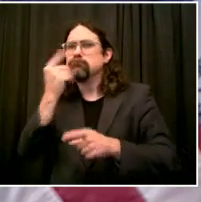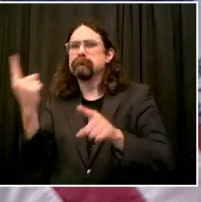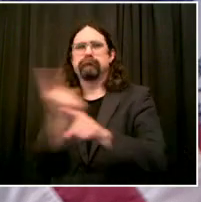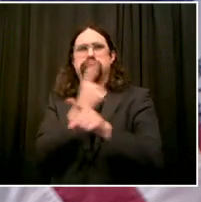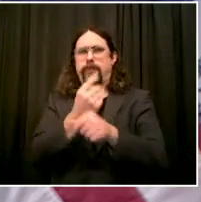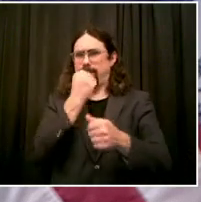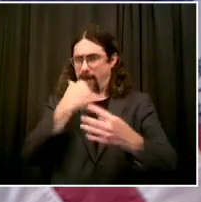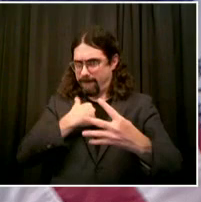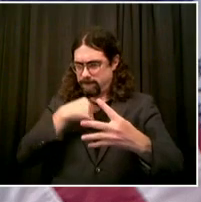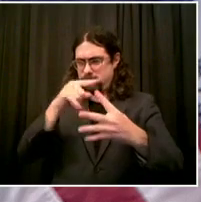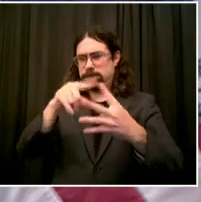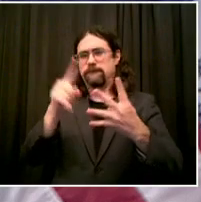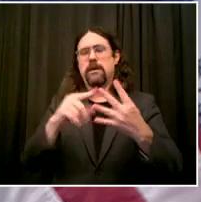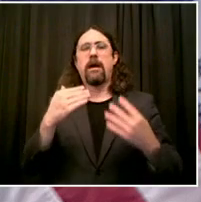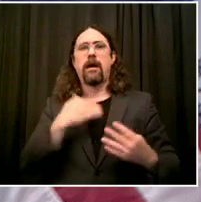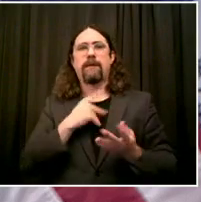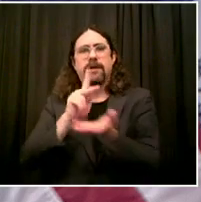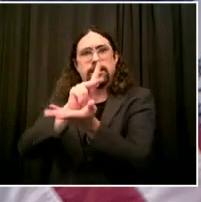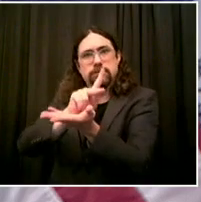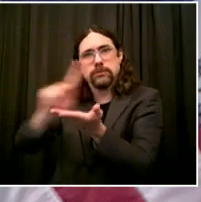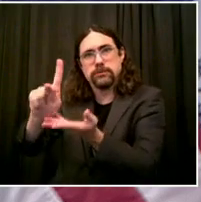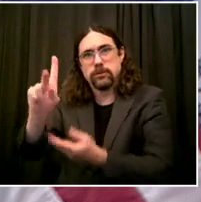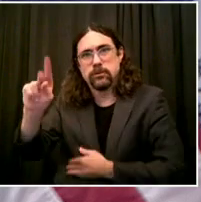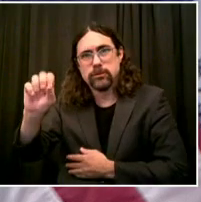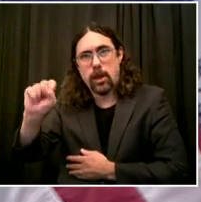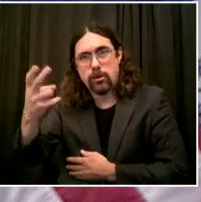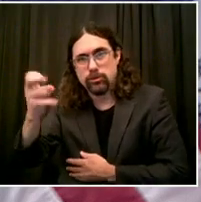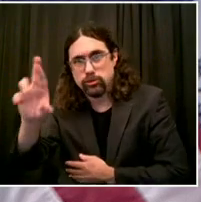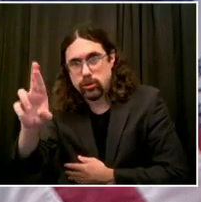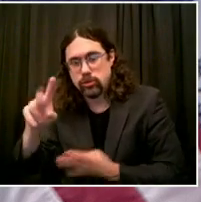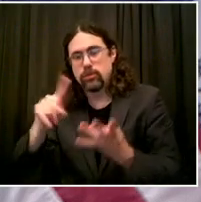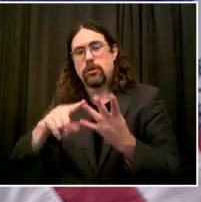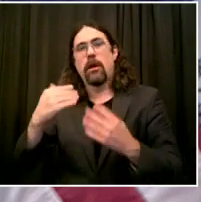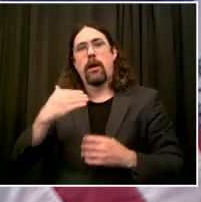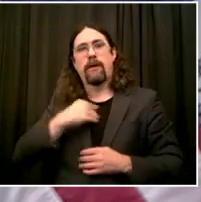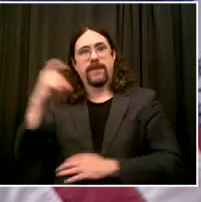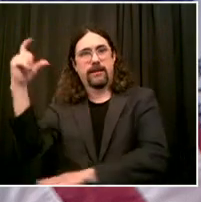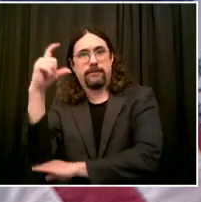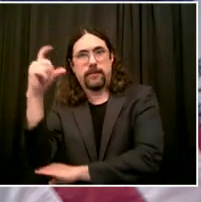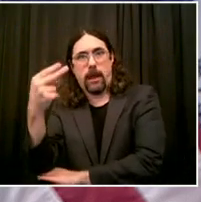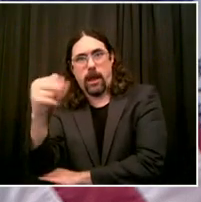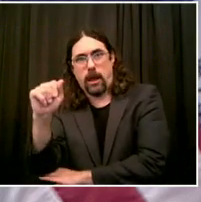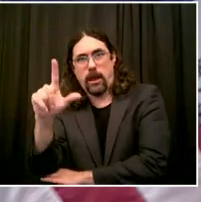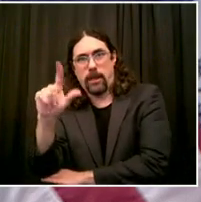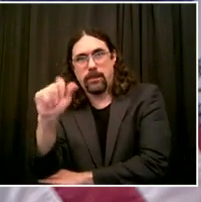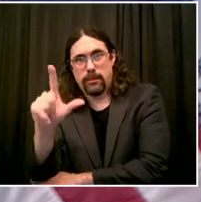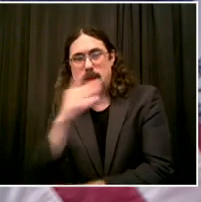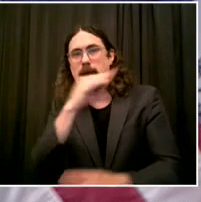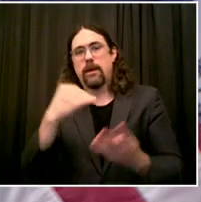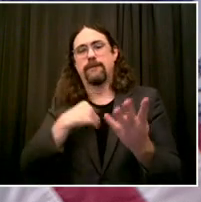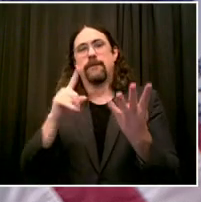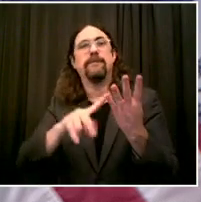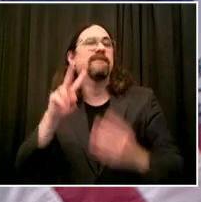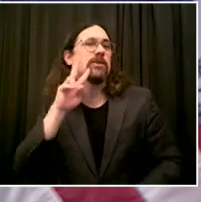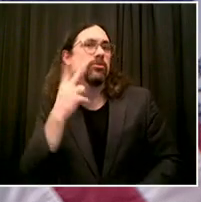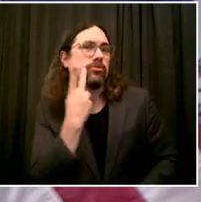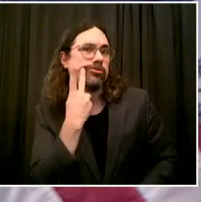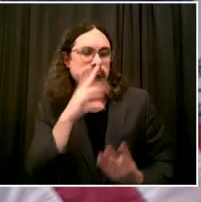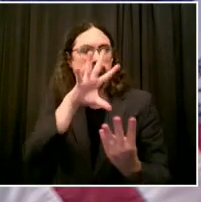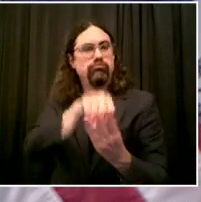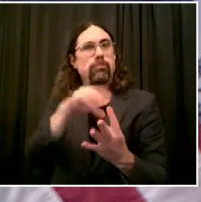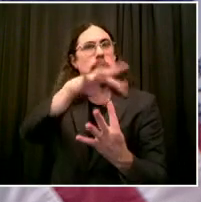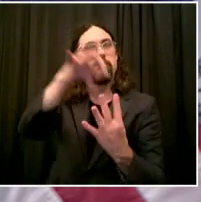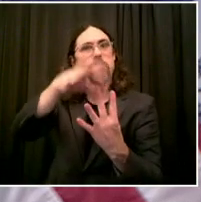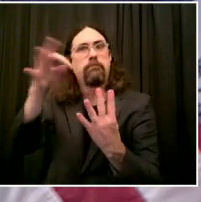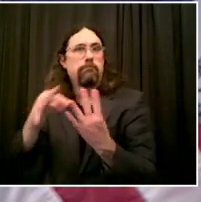news. There is nothing New Yorkers love more than pizza, so it'll be a very nice thing for folks to get pizza kits as something special, especially